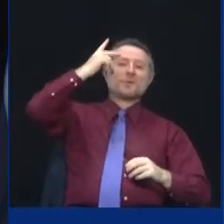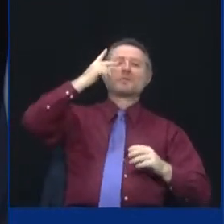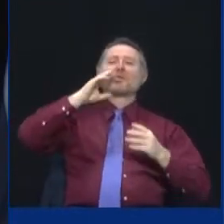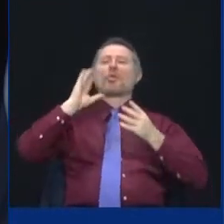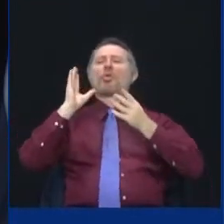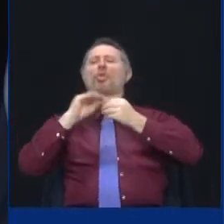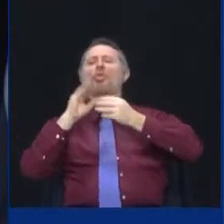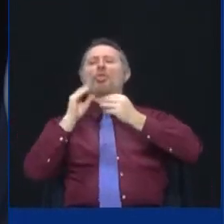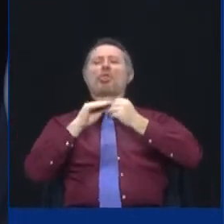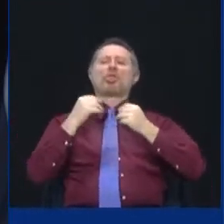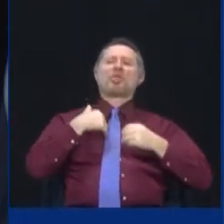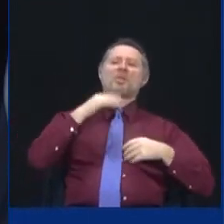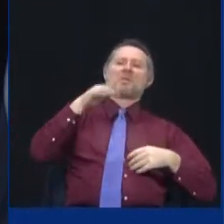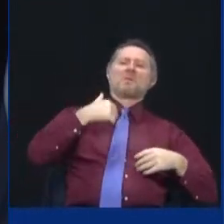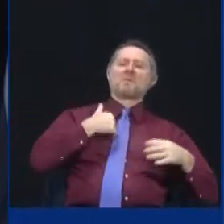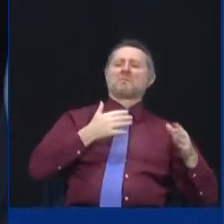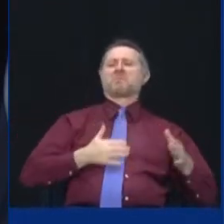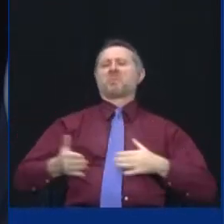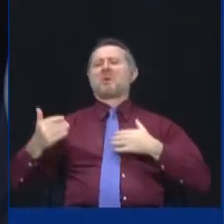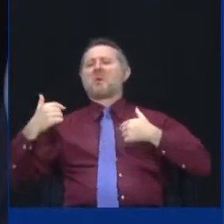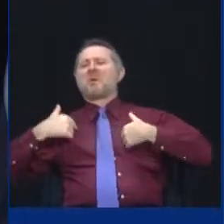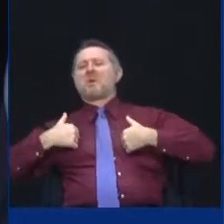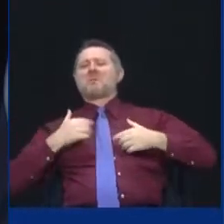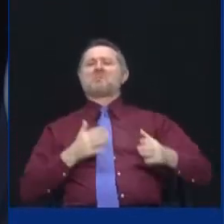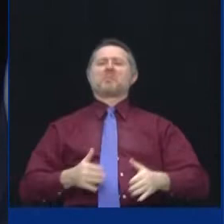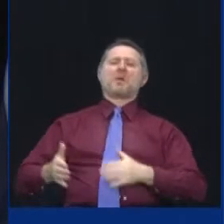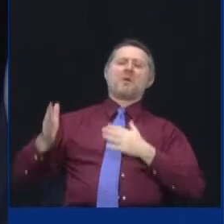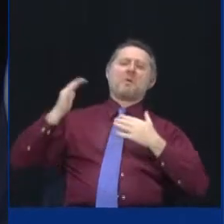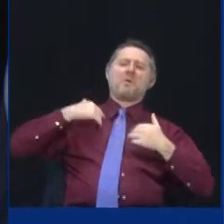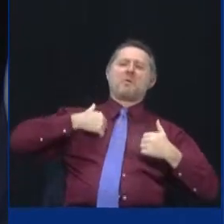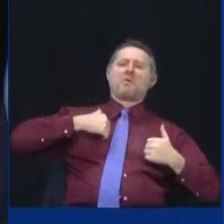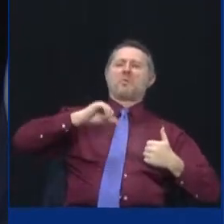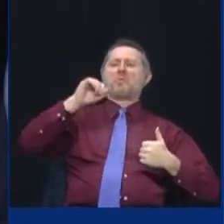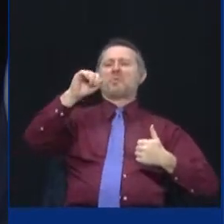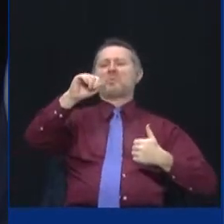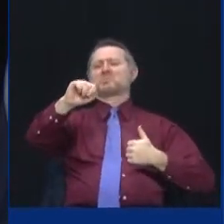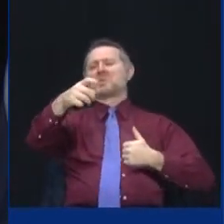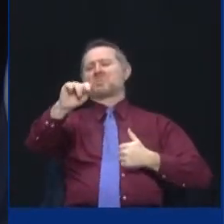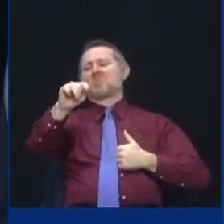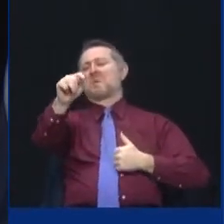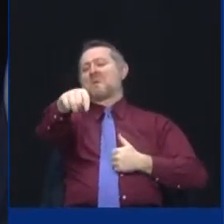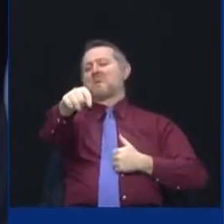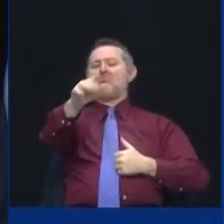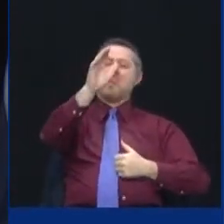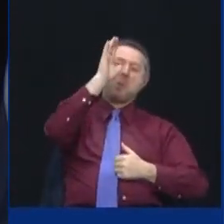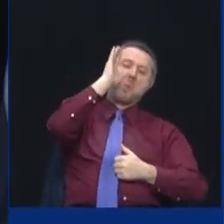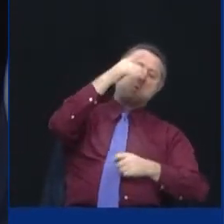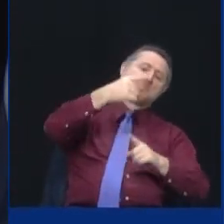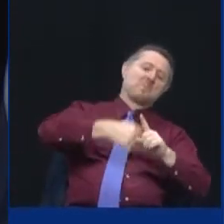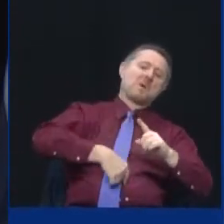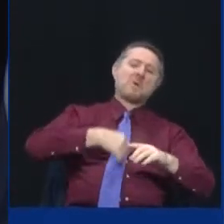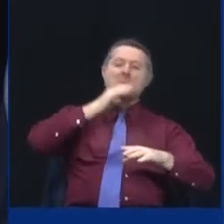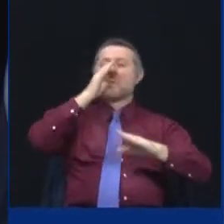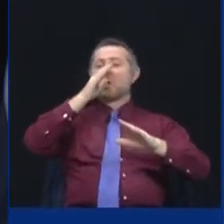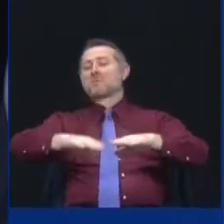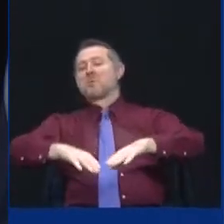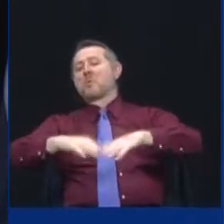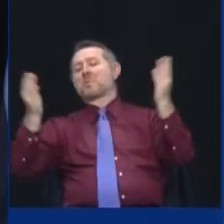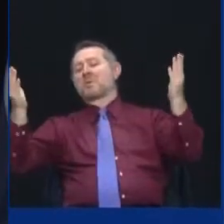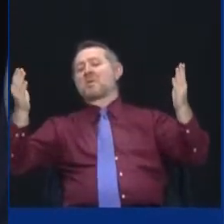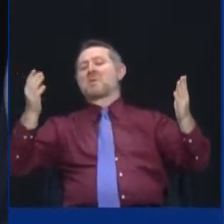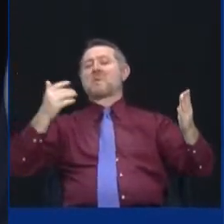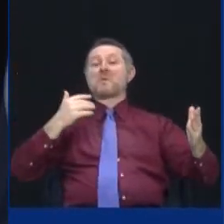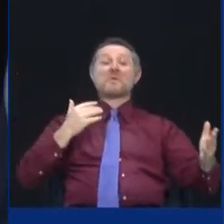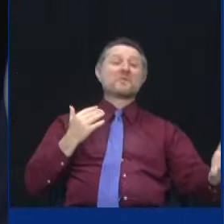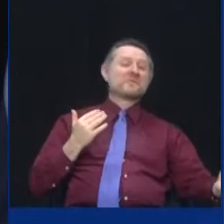I'm planning in September that we're going to reopen because